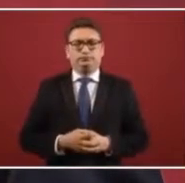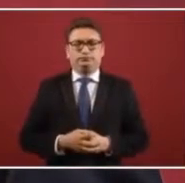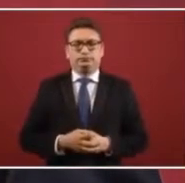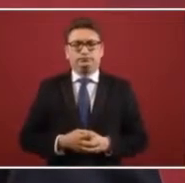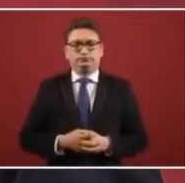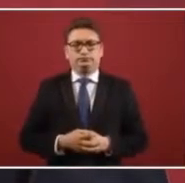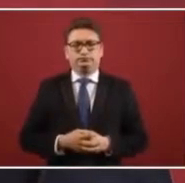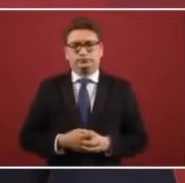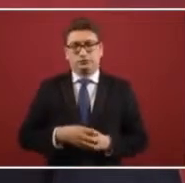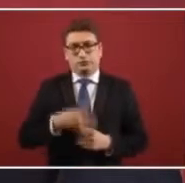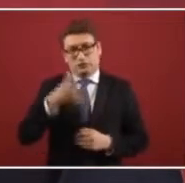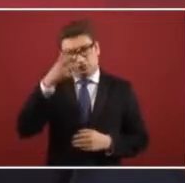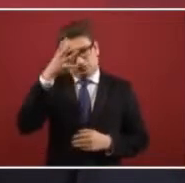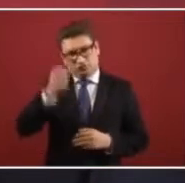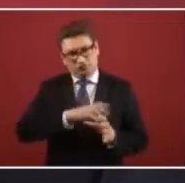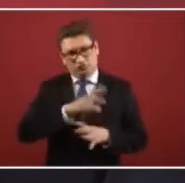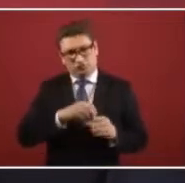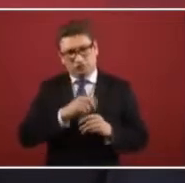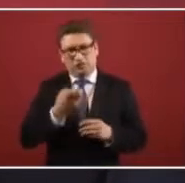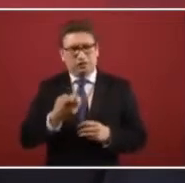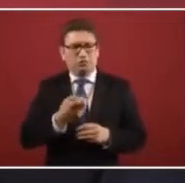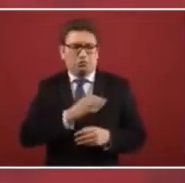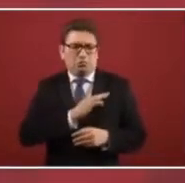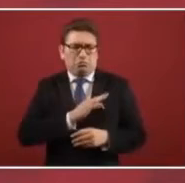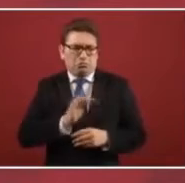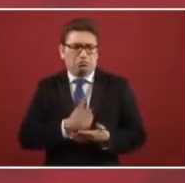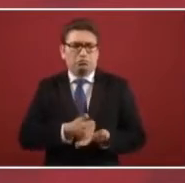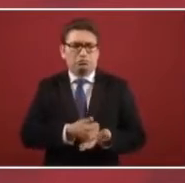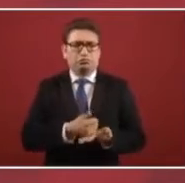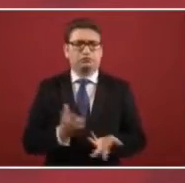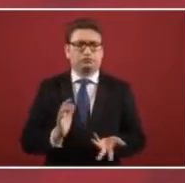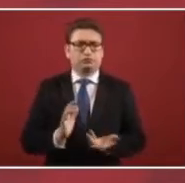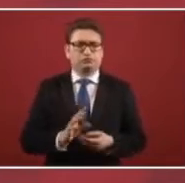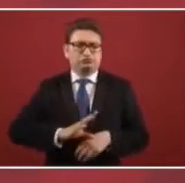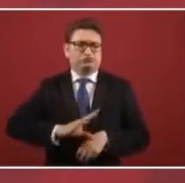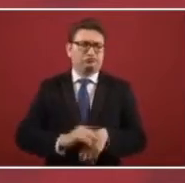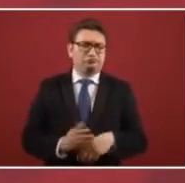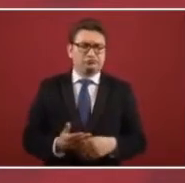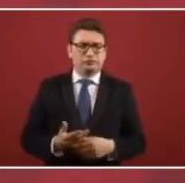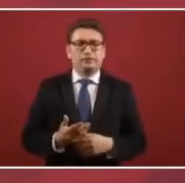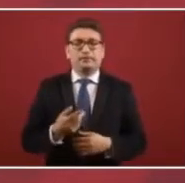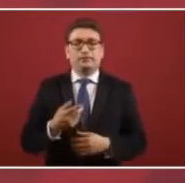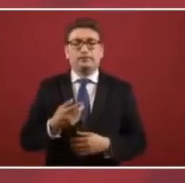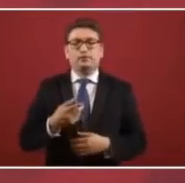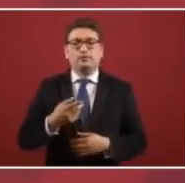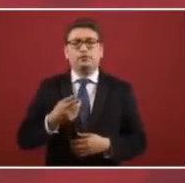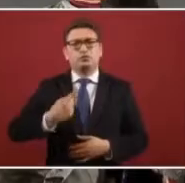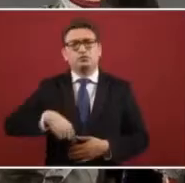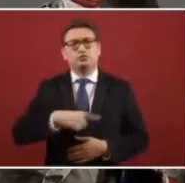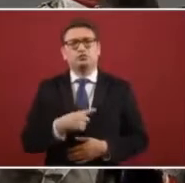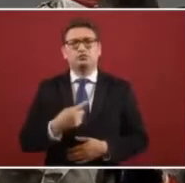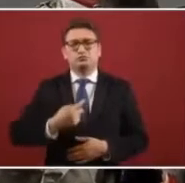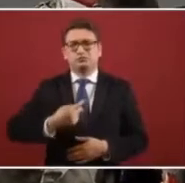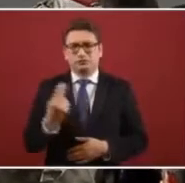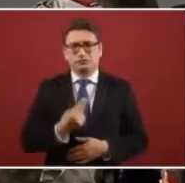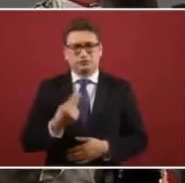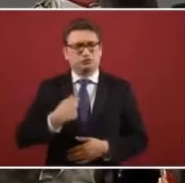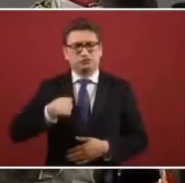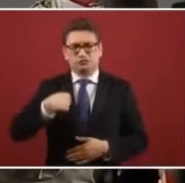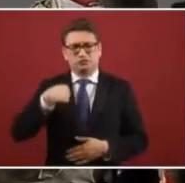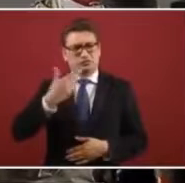profound in the terms and concepts, it gives you the facility. We need,